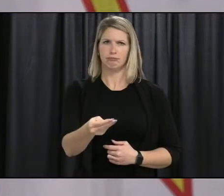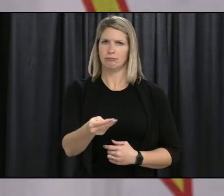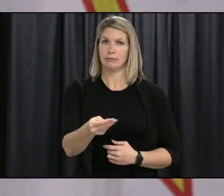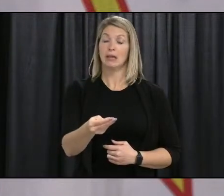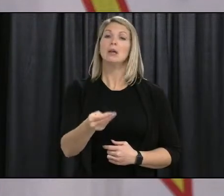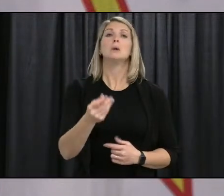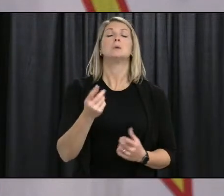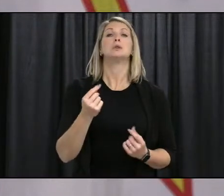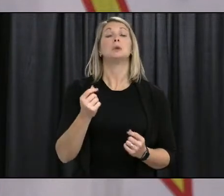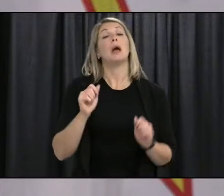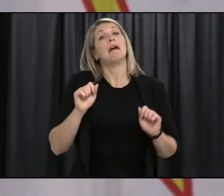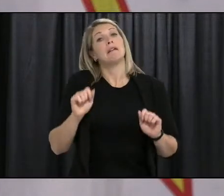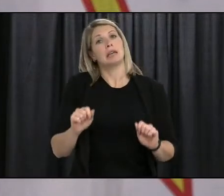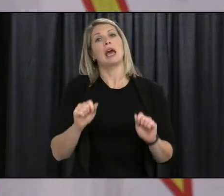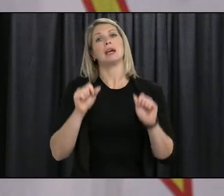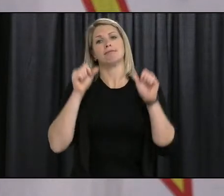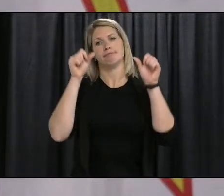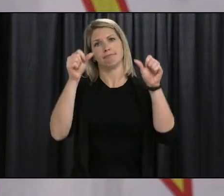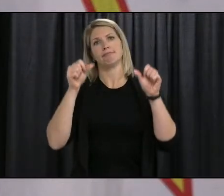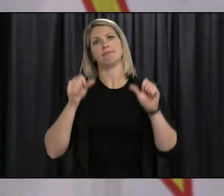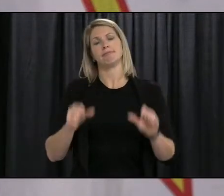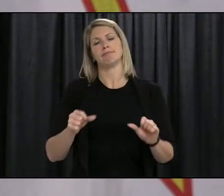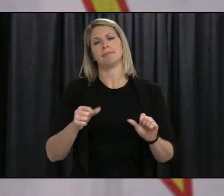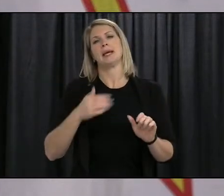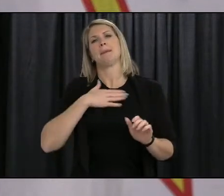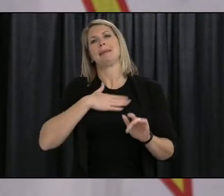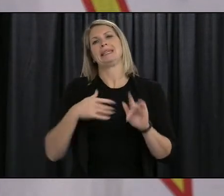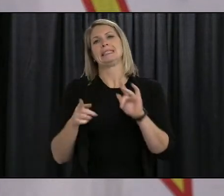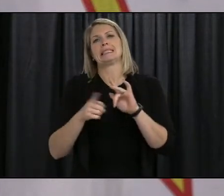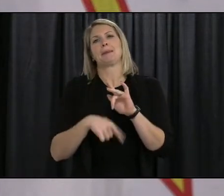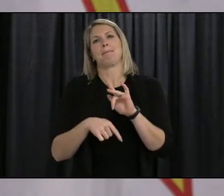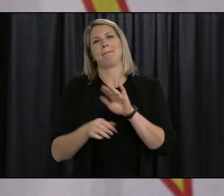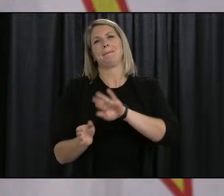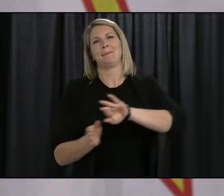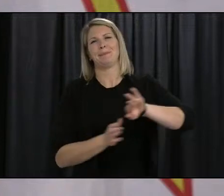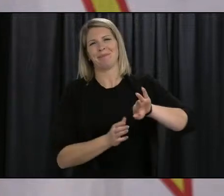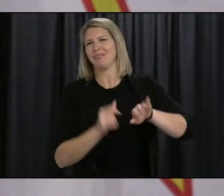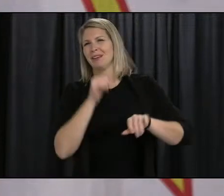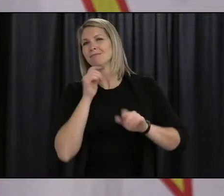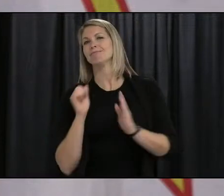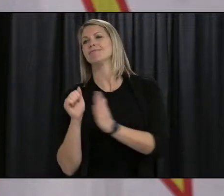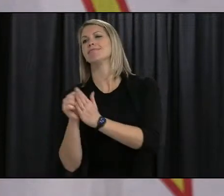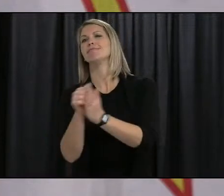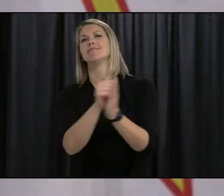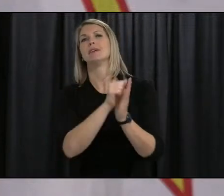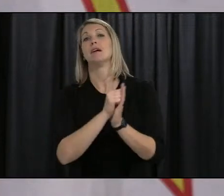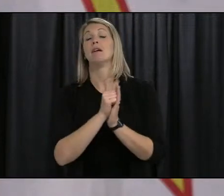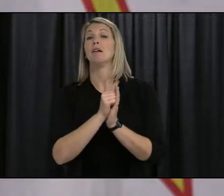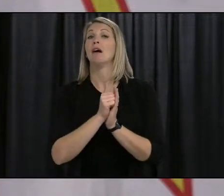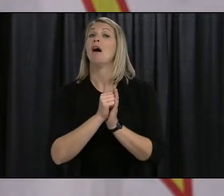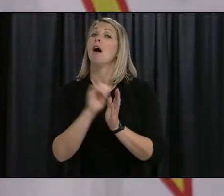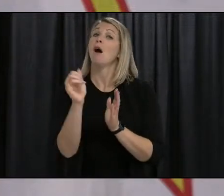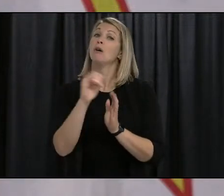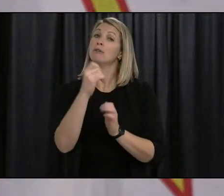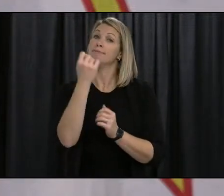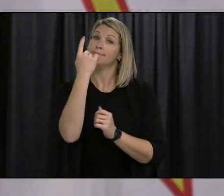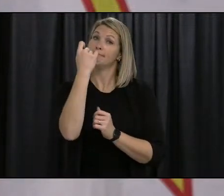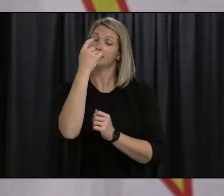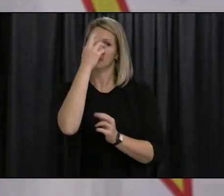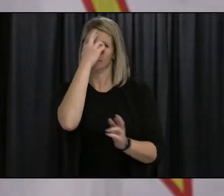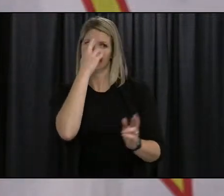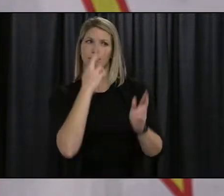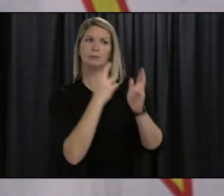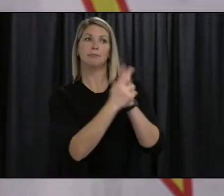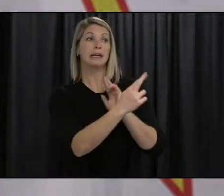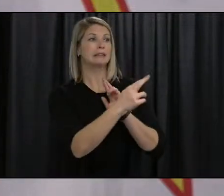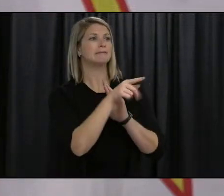on your door asking parents and children to skip your residence. And I would ask that everybody please be respectful of all households not handing